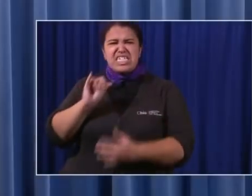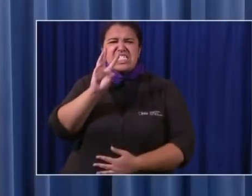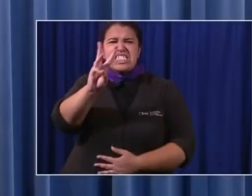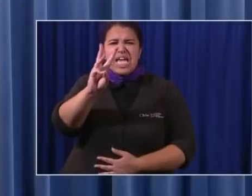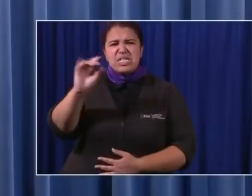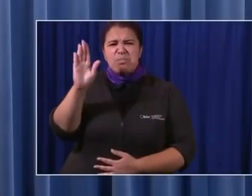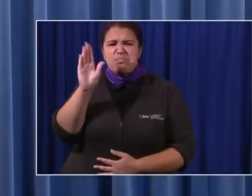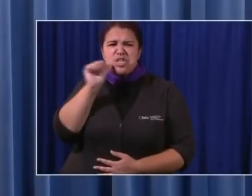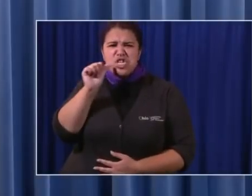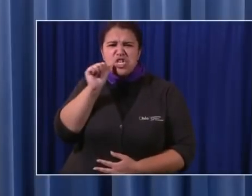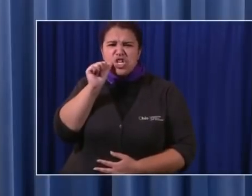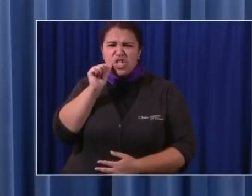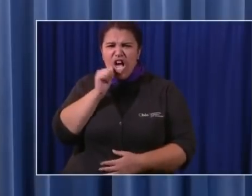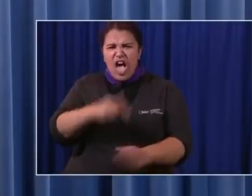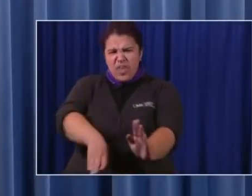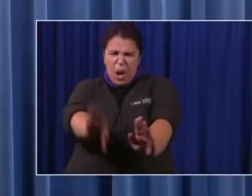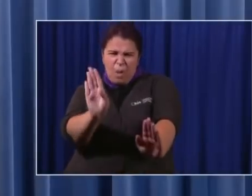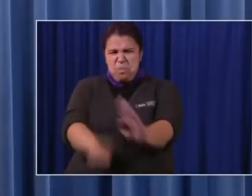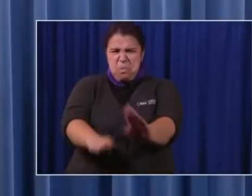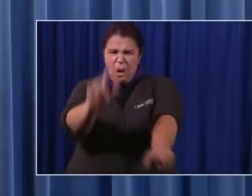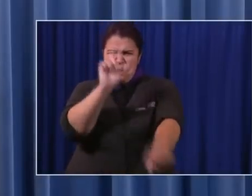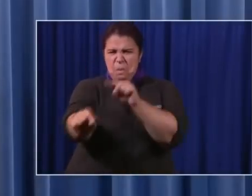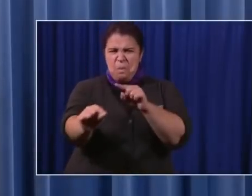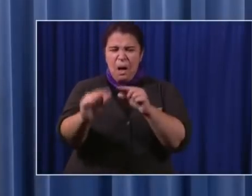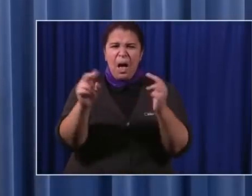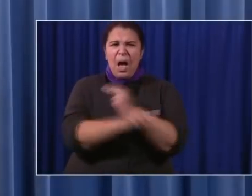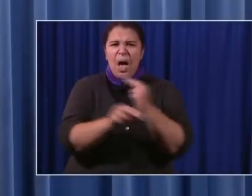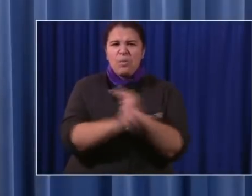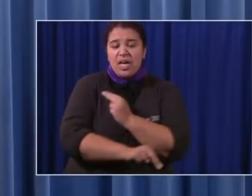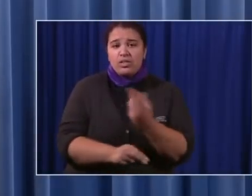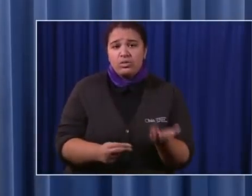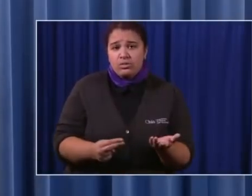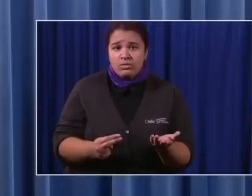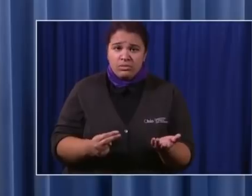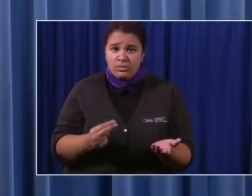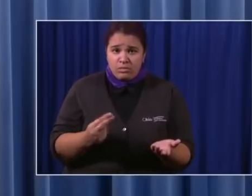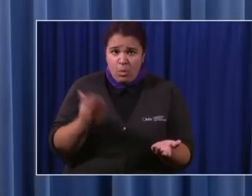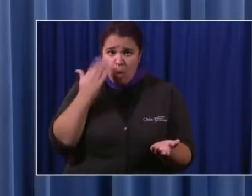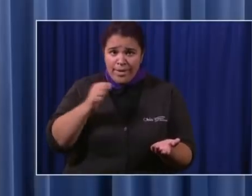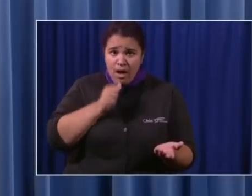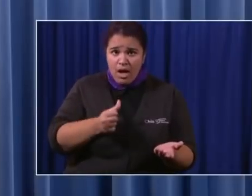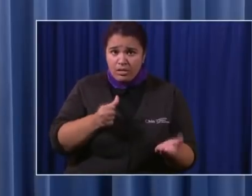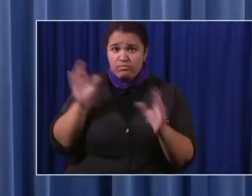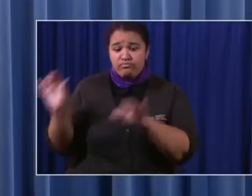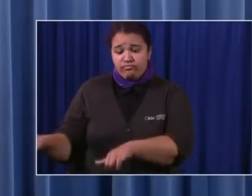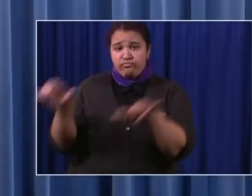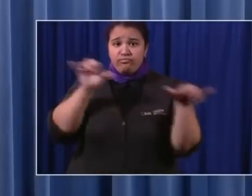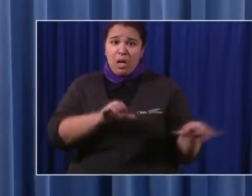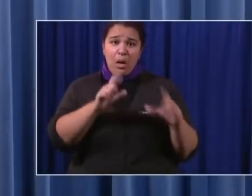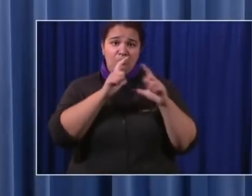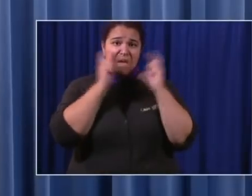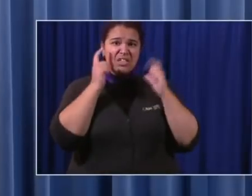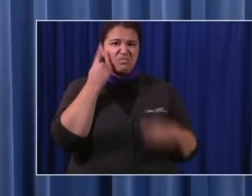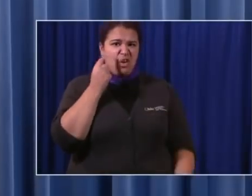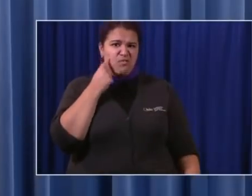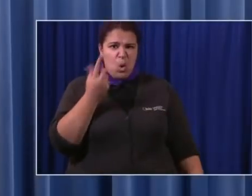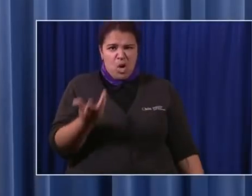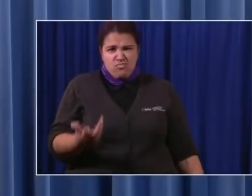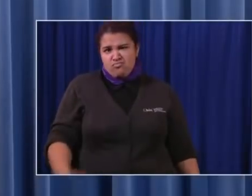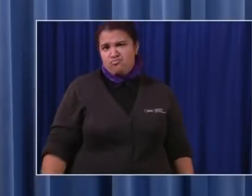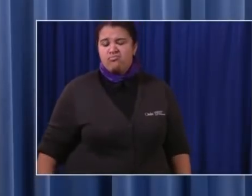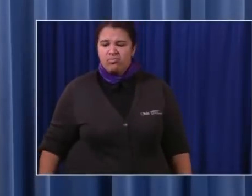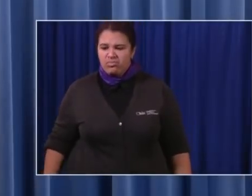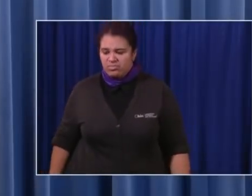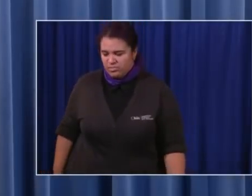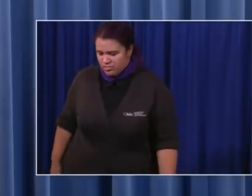Well, I don't think we quite said that we're not going to enforce it. What we said is we're not looking to lock a lot of people up. That's not the idea. The law can